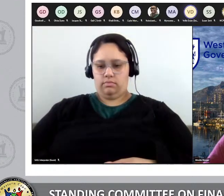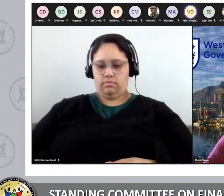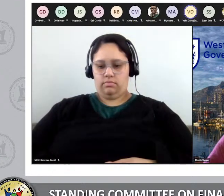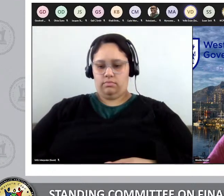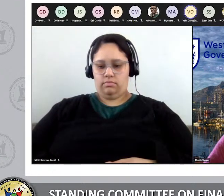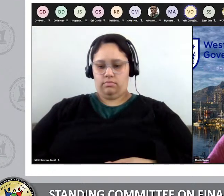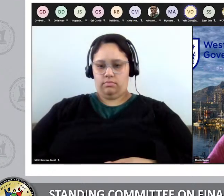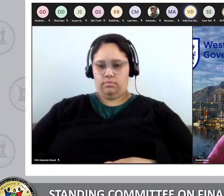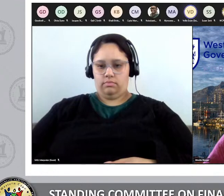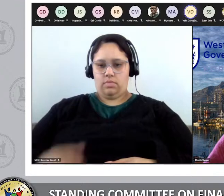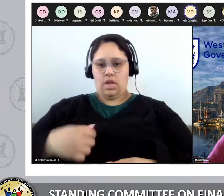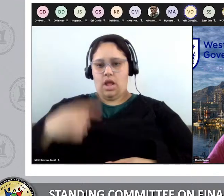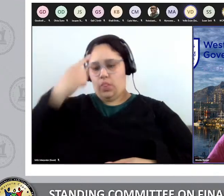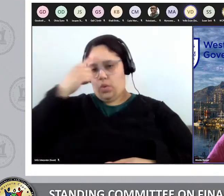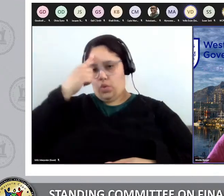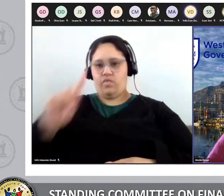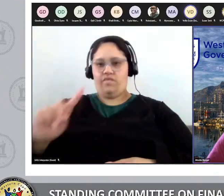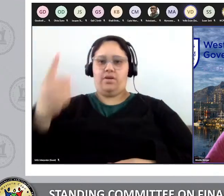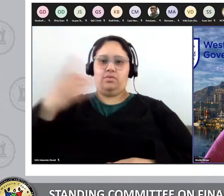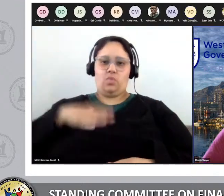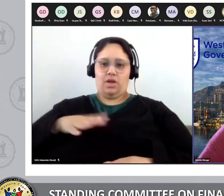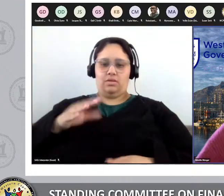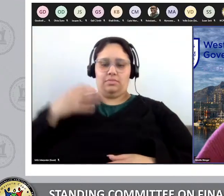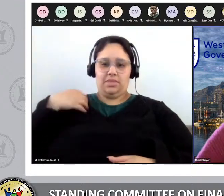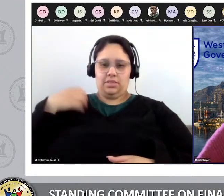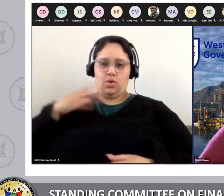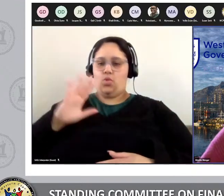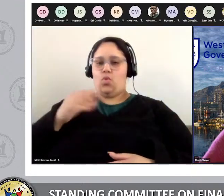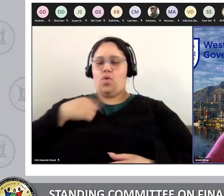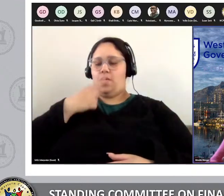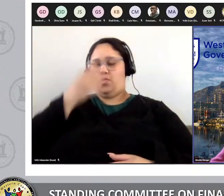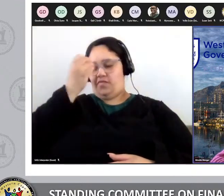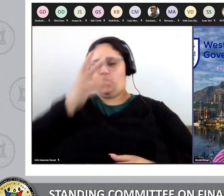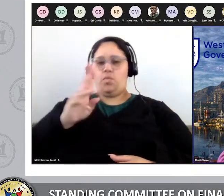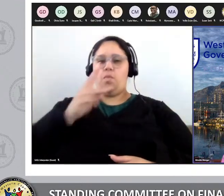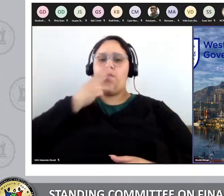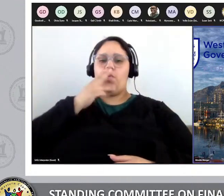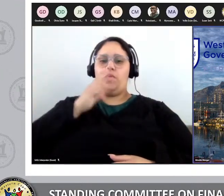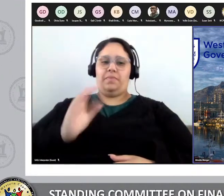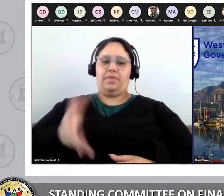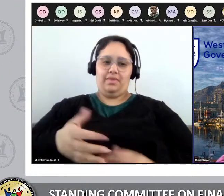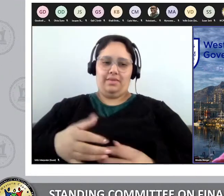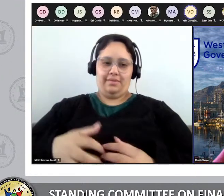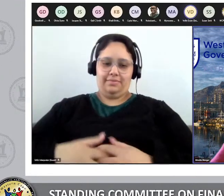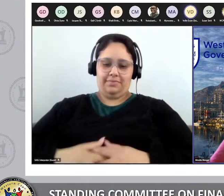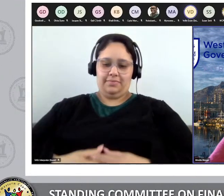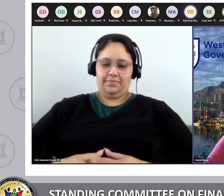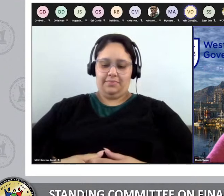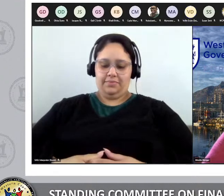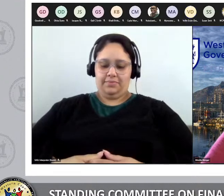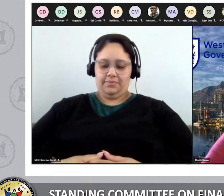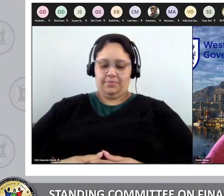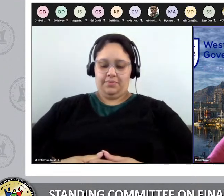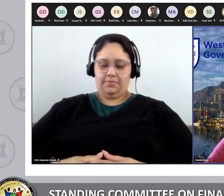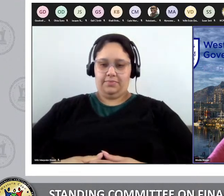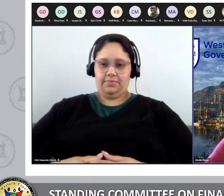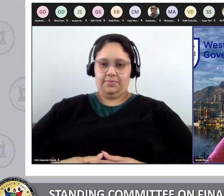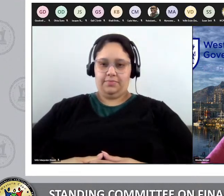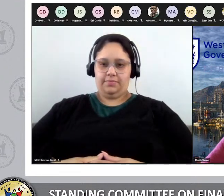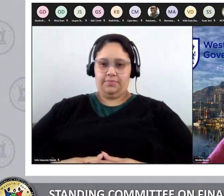Oh, I thought you wanted to go first, Minister. No, I just wanted to just say that you were on mute at the time. Sorry.